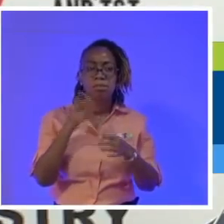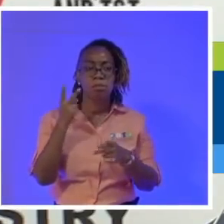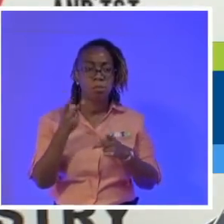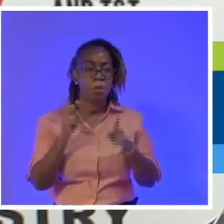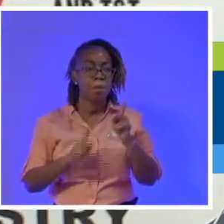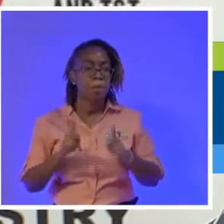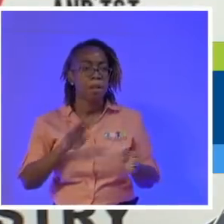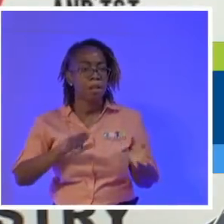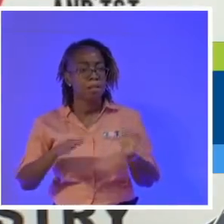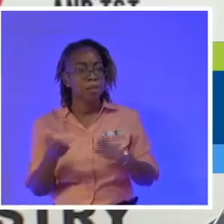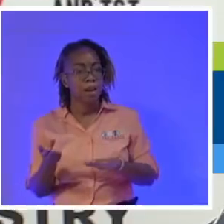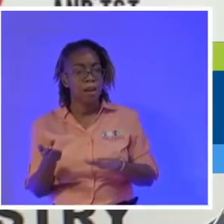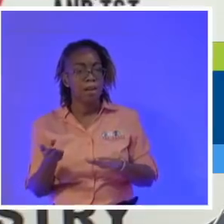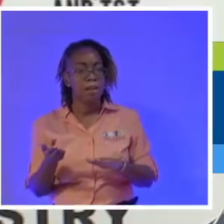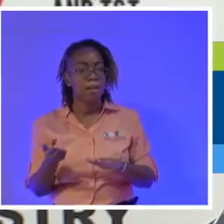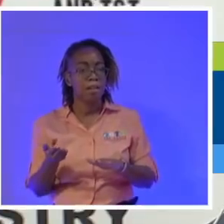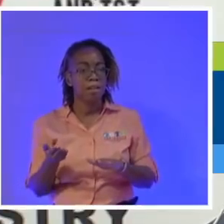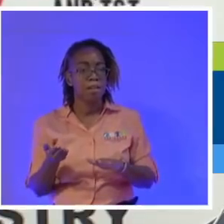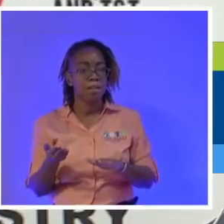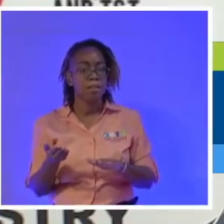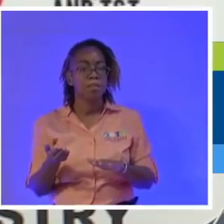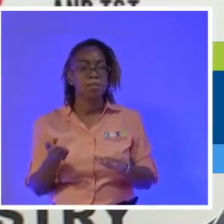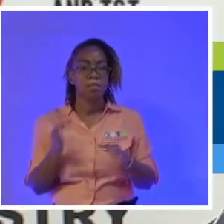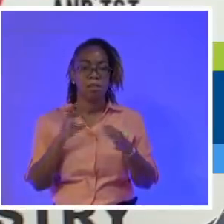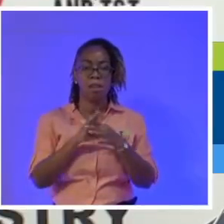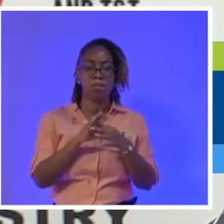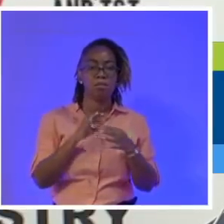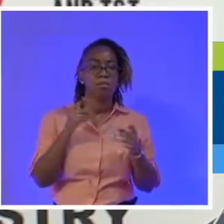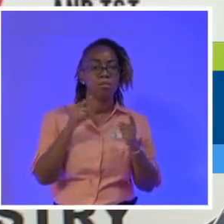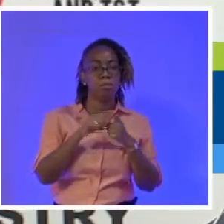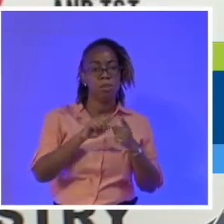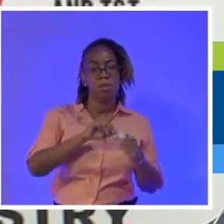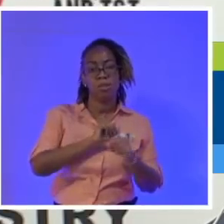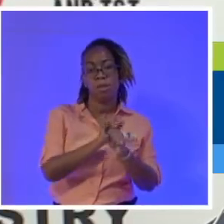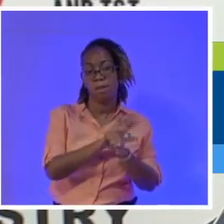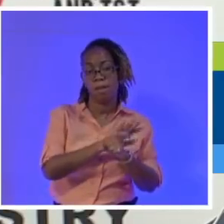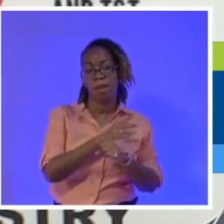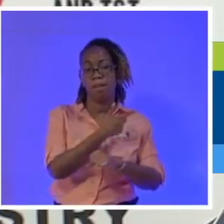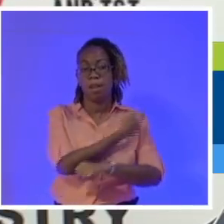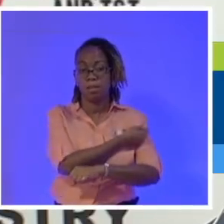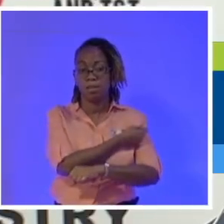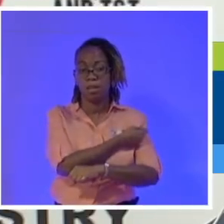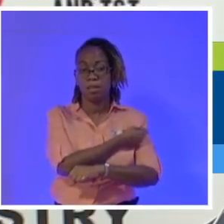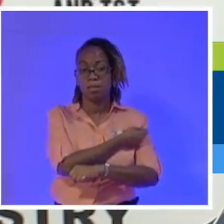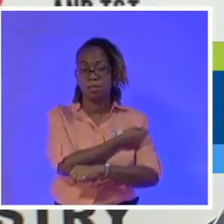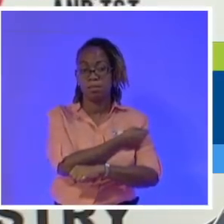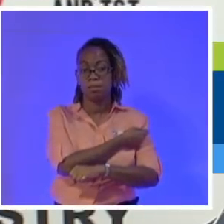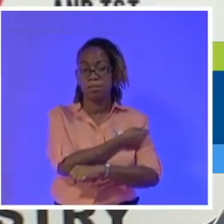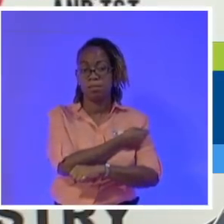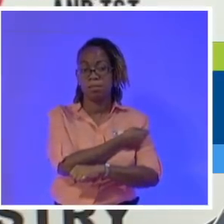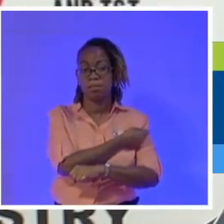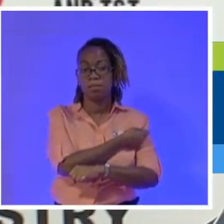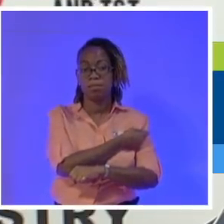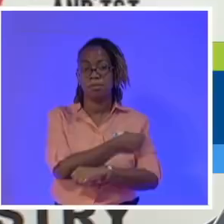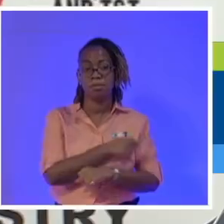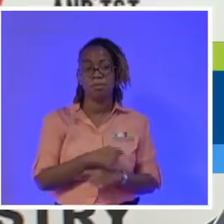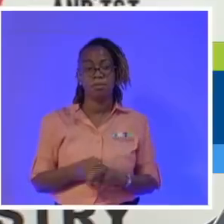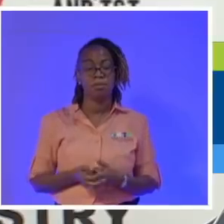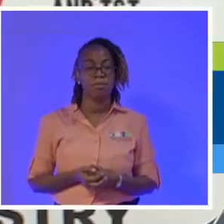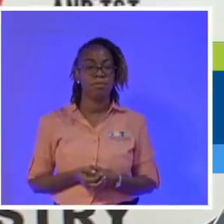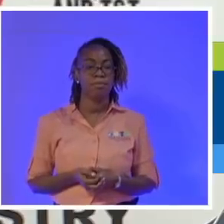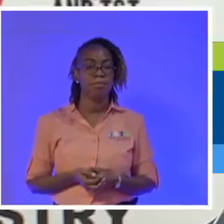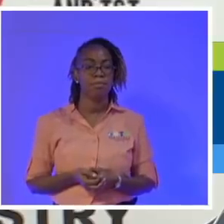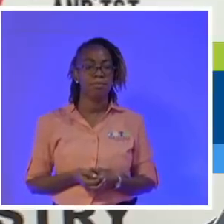Can, trying to unfortunately link their deaths to the vaccine, which